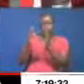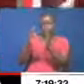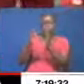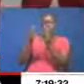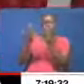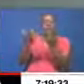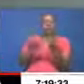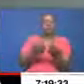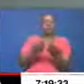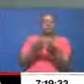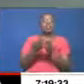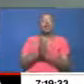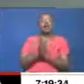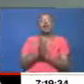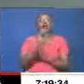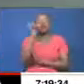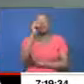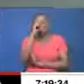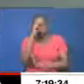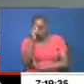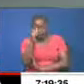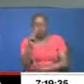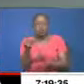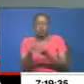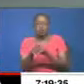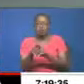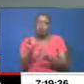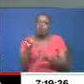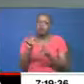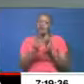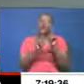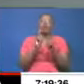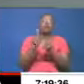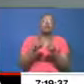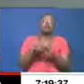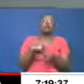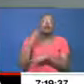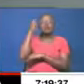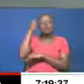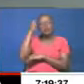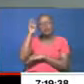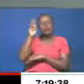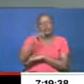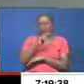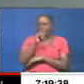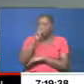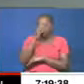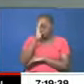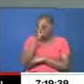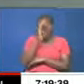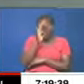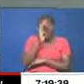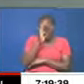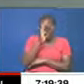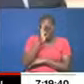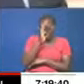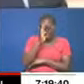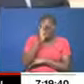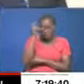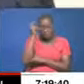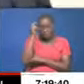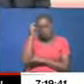hii fahari na heshima. There is no question in my mind, there is no question in the mind